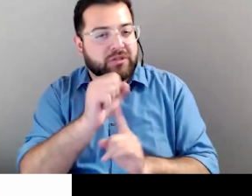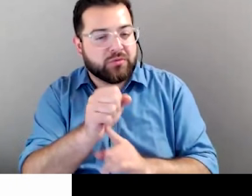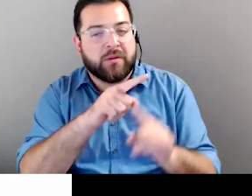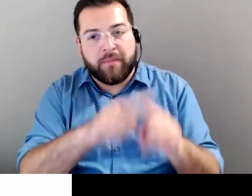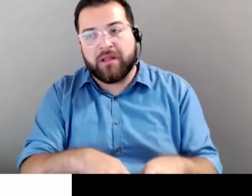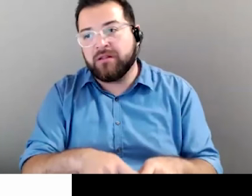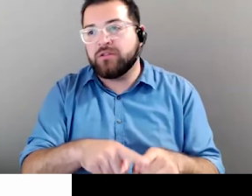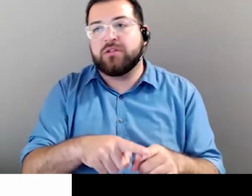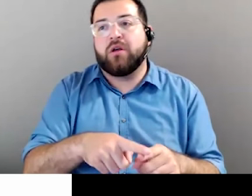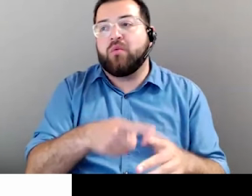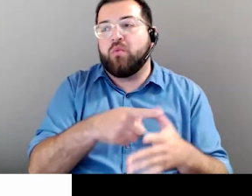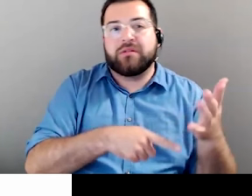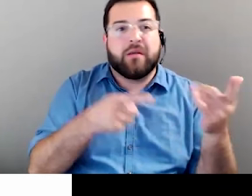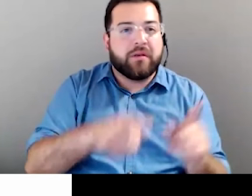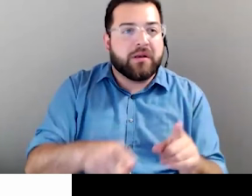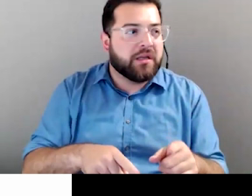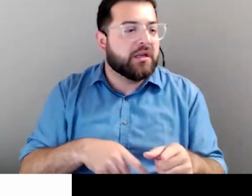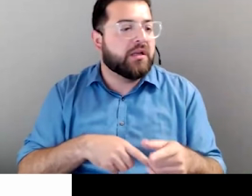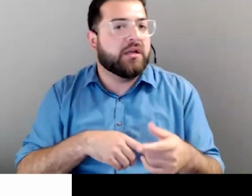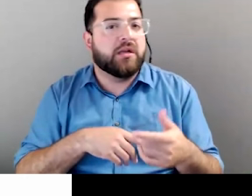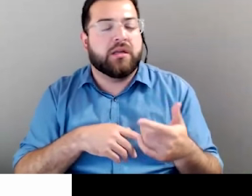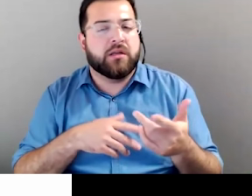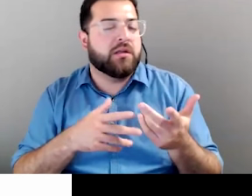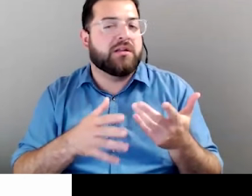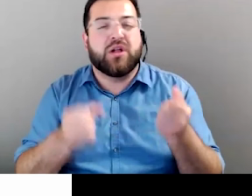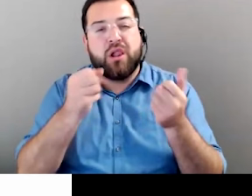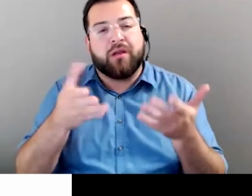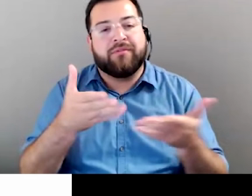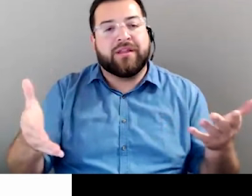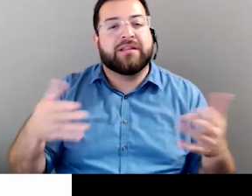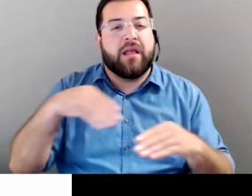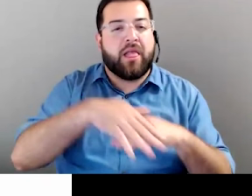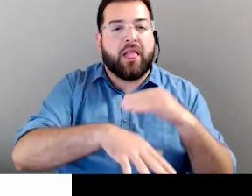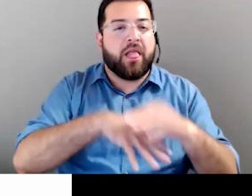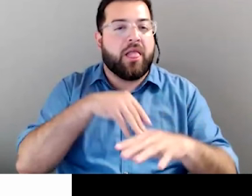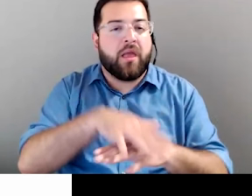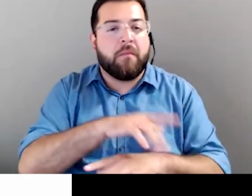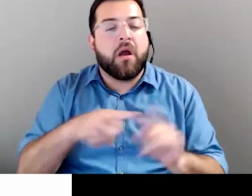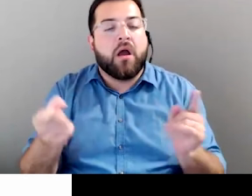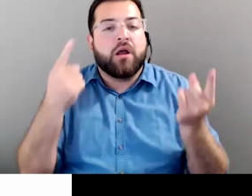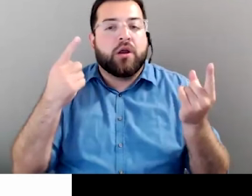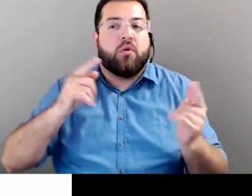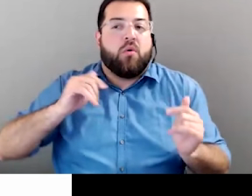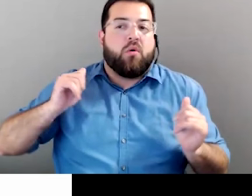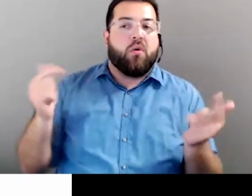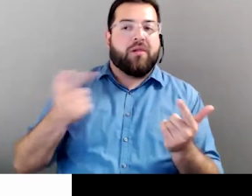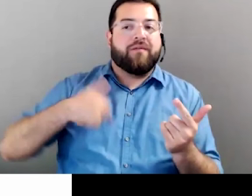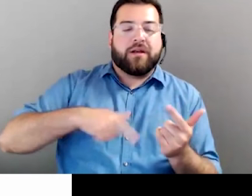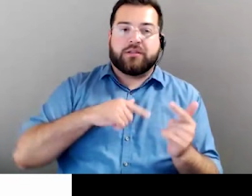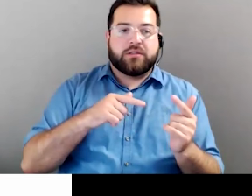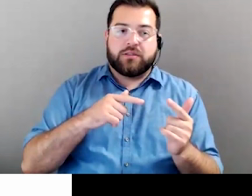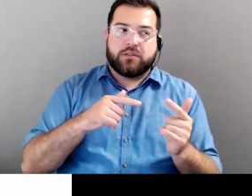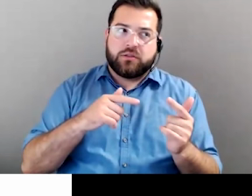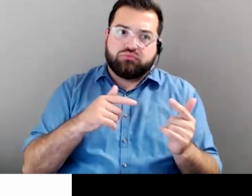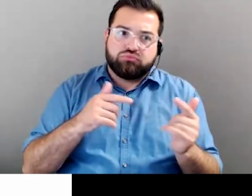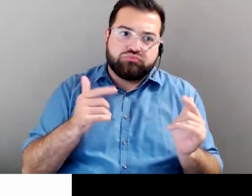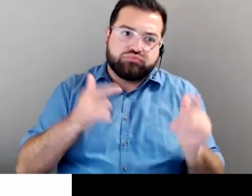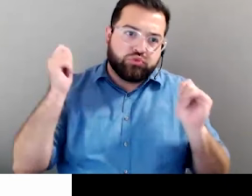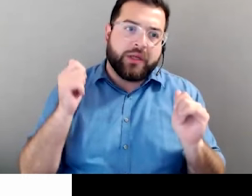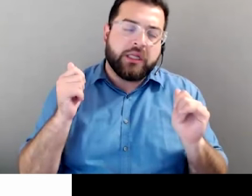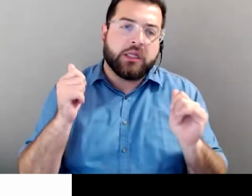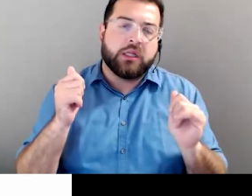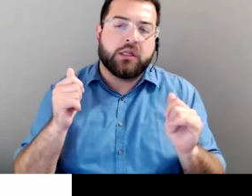on the nature of the conduct as well. So there's a lot of factors that play into it, but we are all pretty prompt. Because I'll say it this